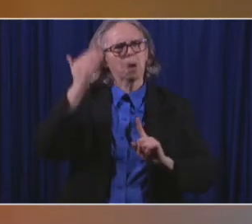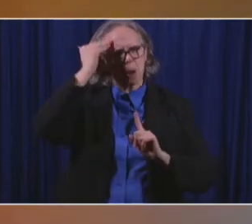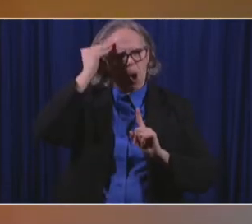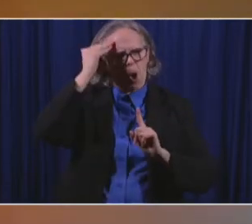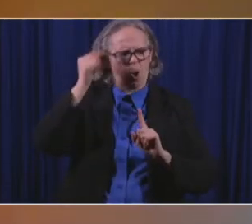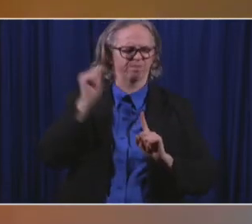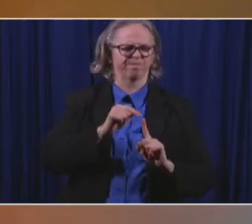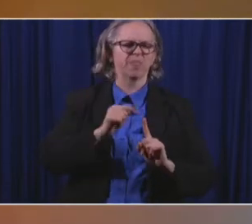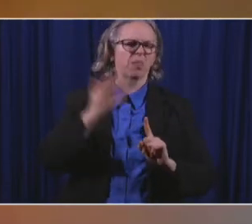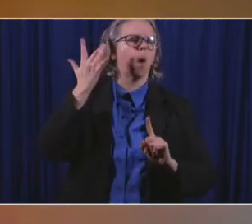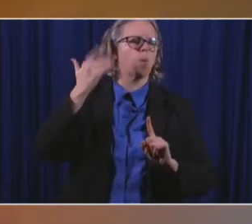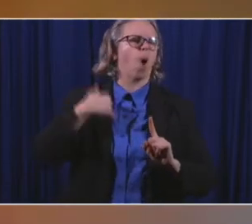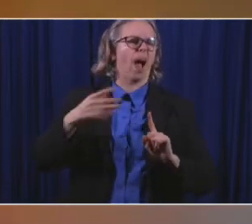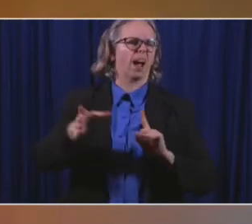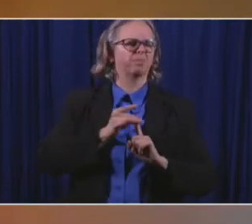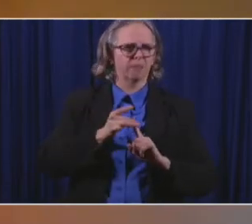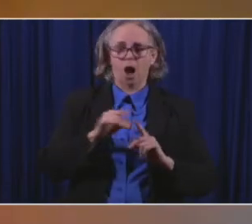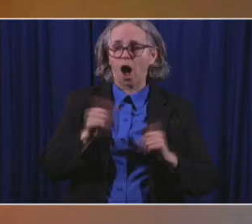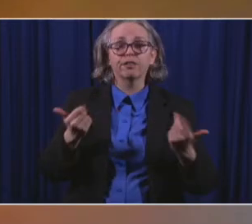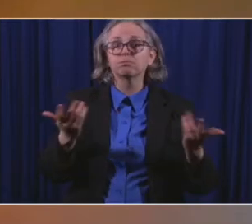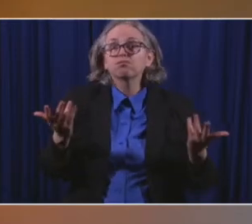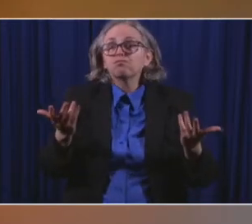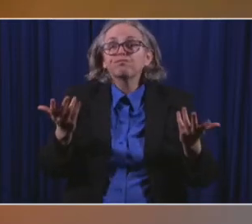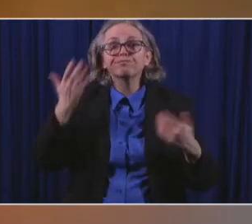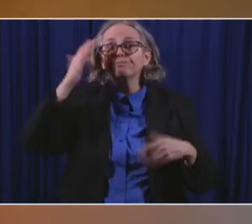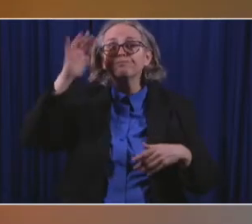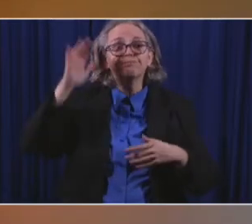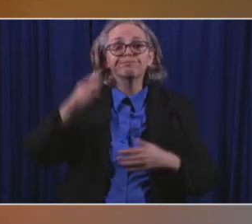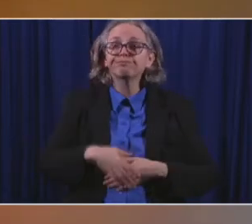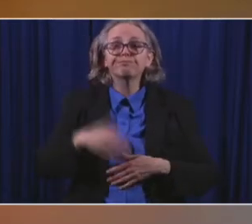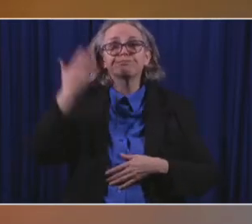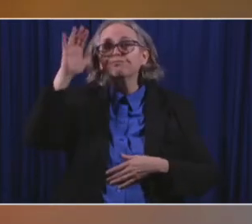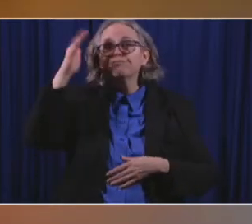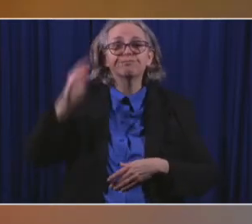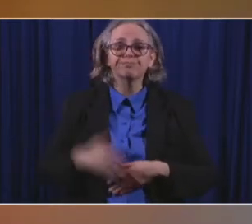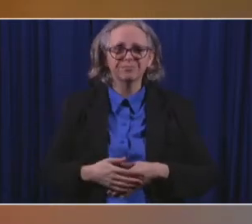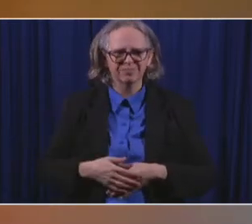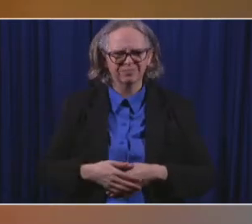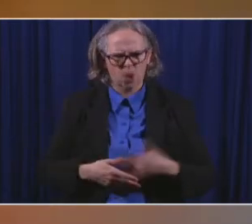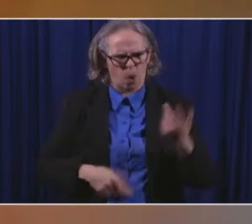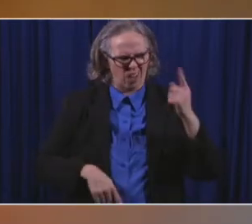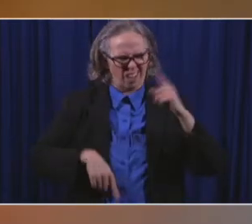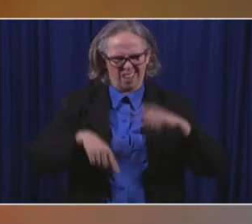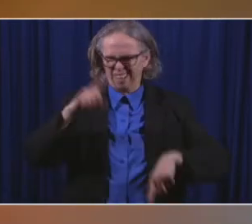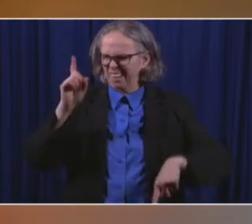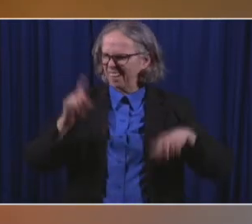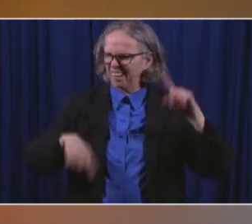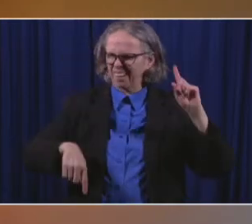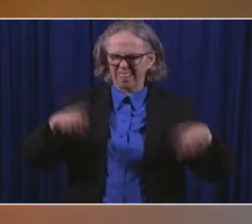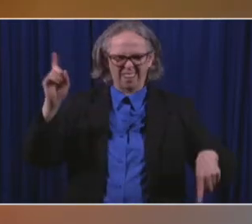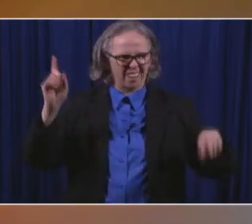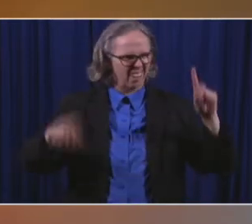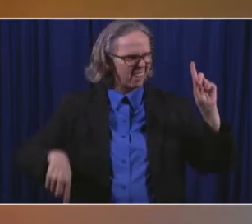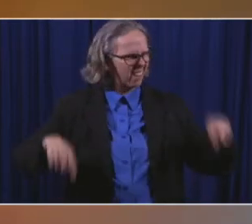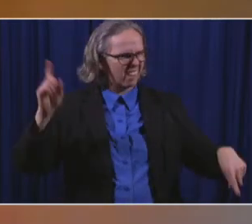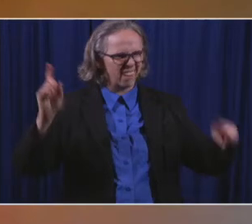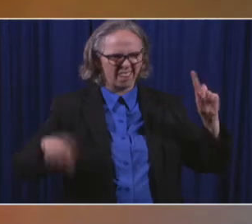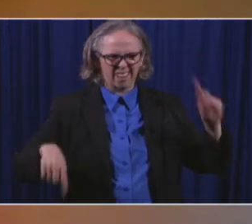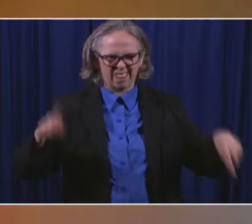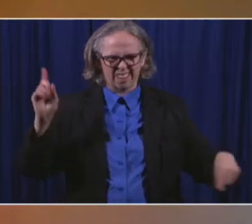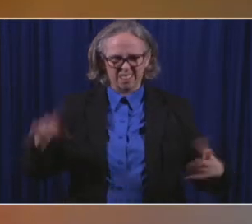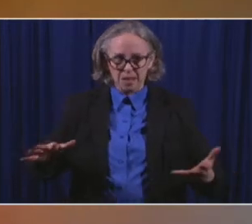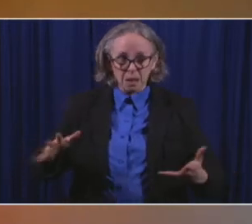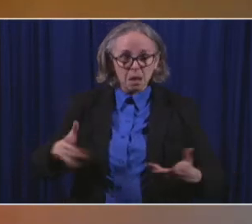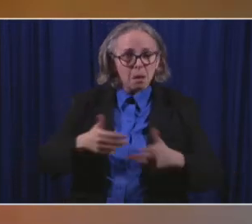they had their biggest chance of getting sick. But other times people aren't sure. I've had some people who did all the right things and